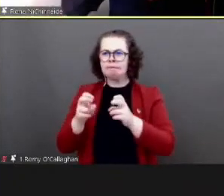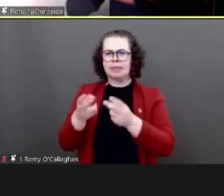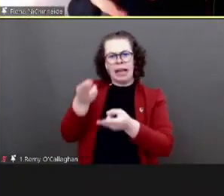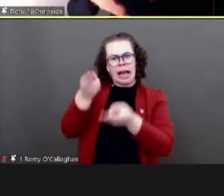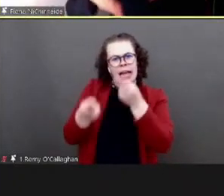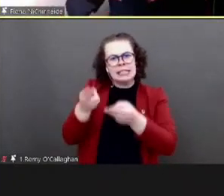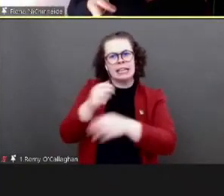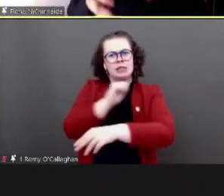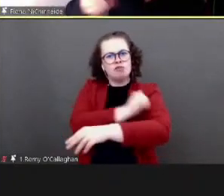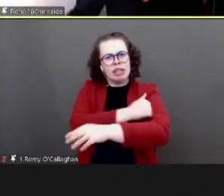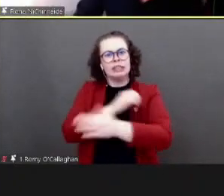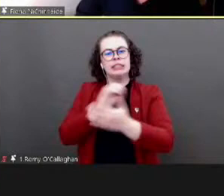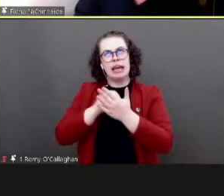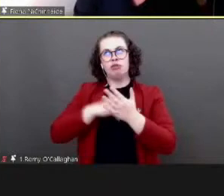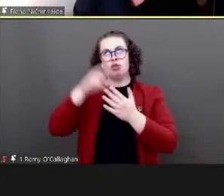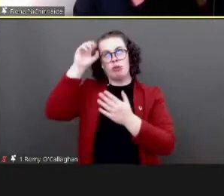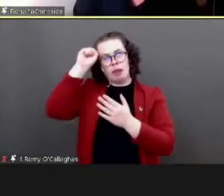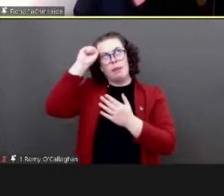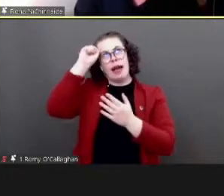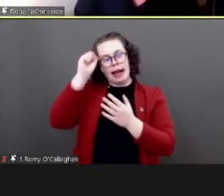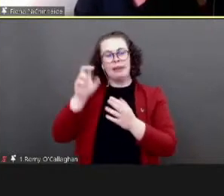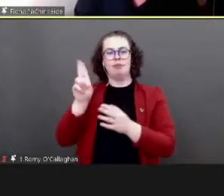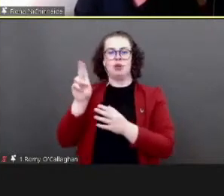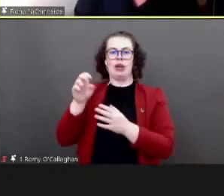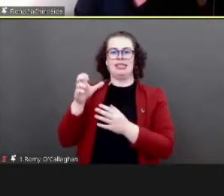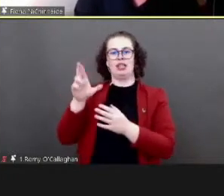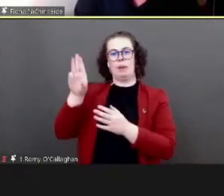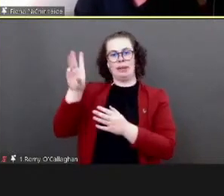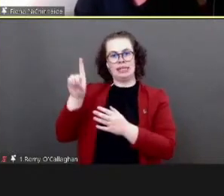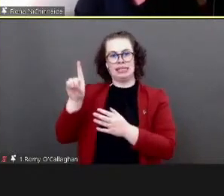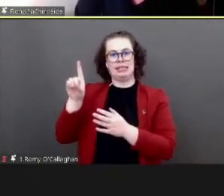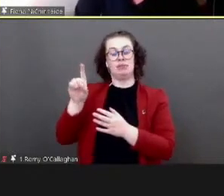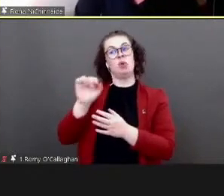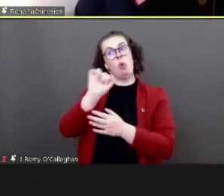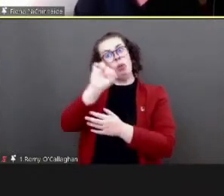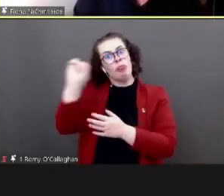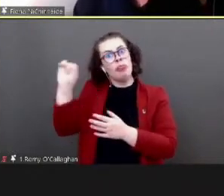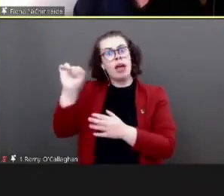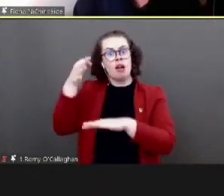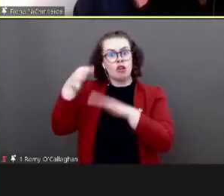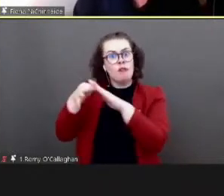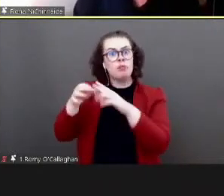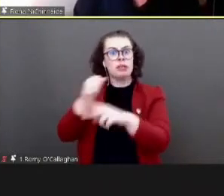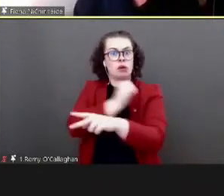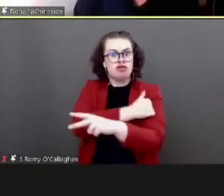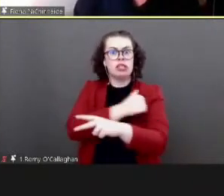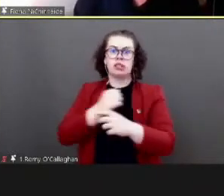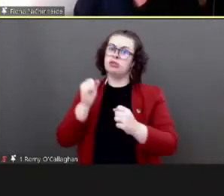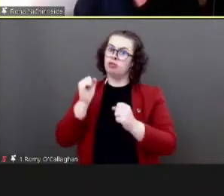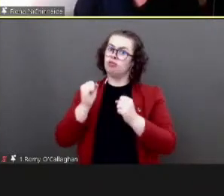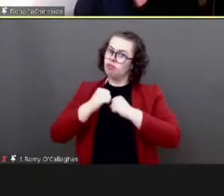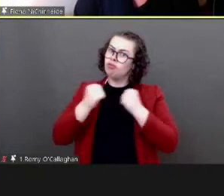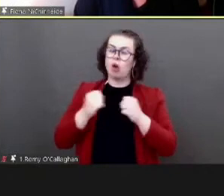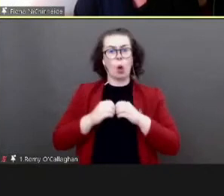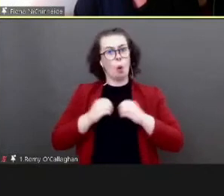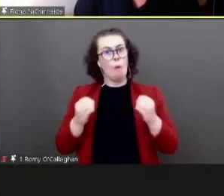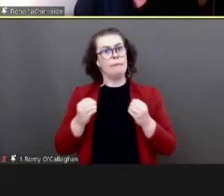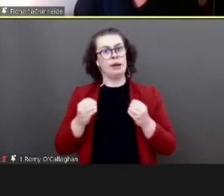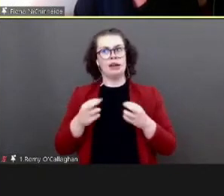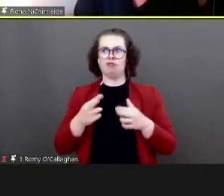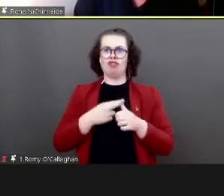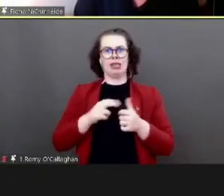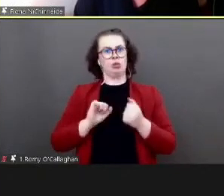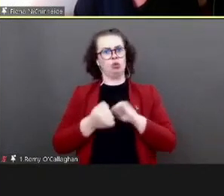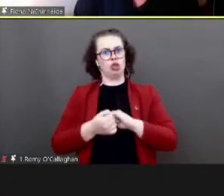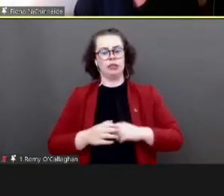there is engagement on the state side, which has to be recognised. IPRT remains concerned about the barriers